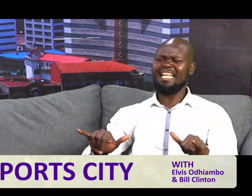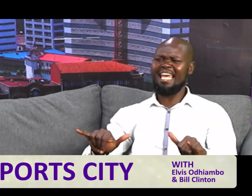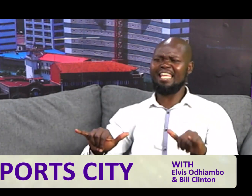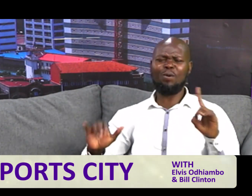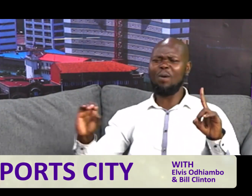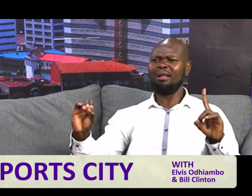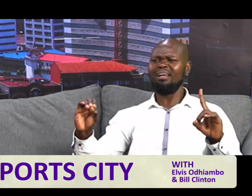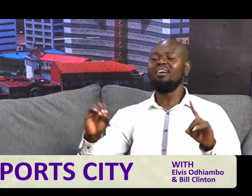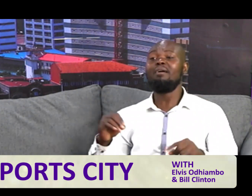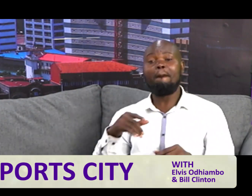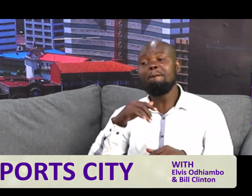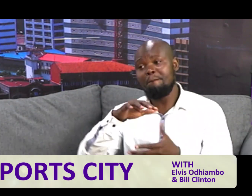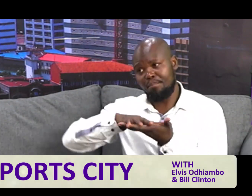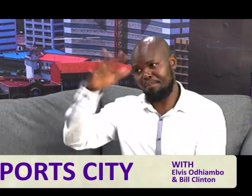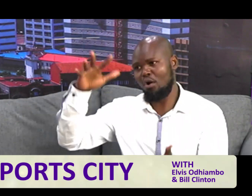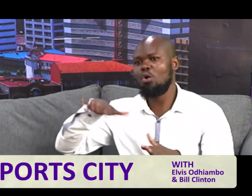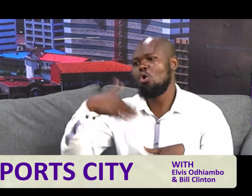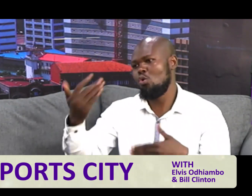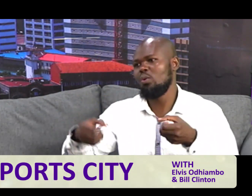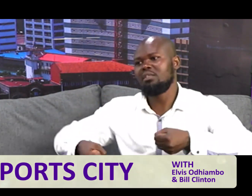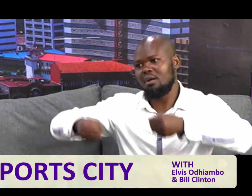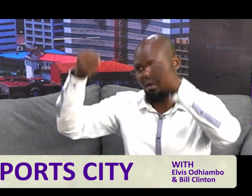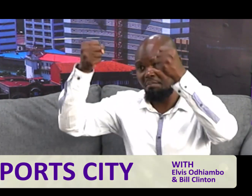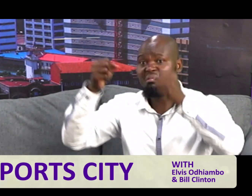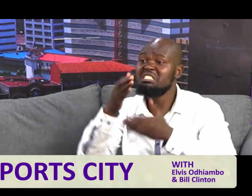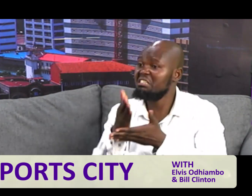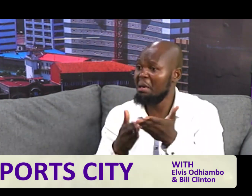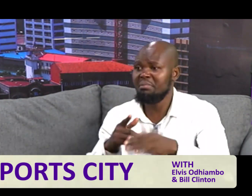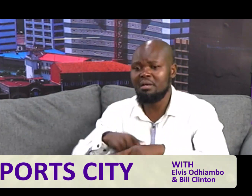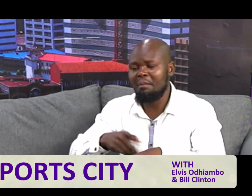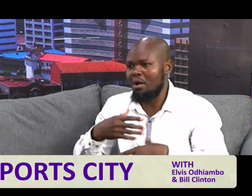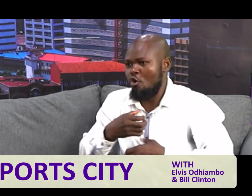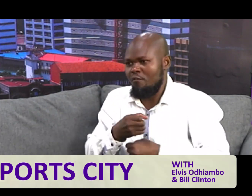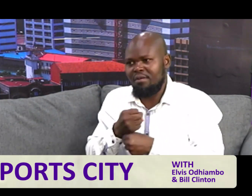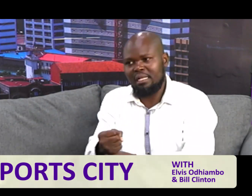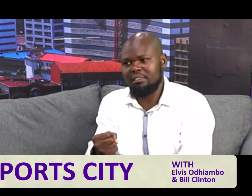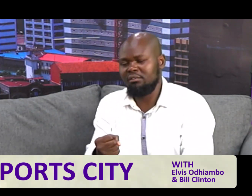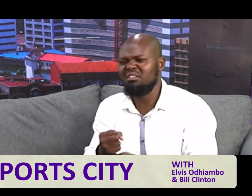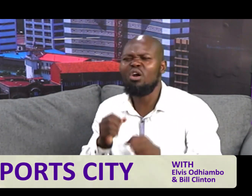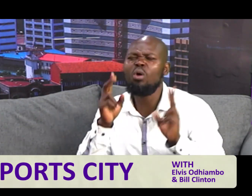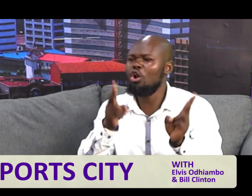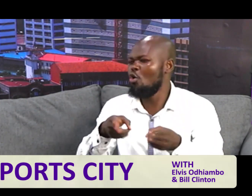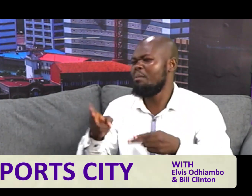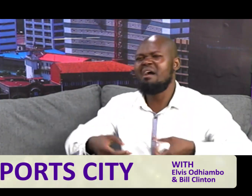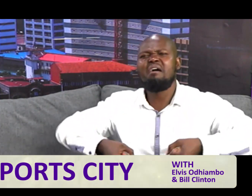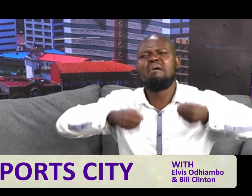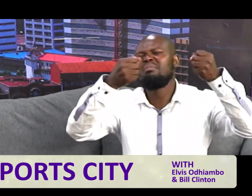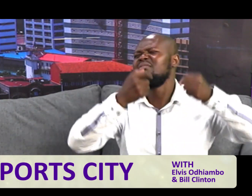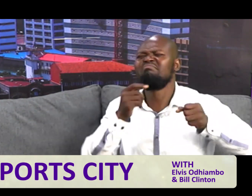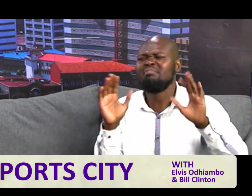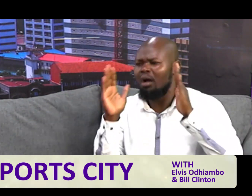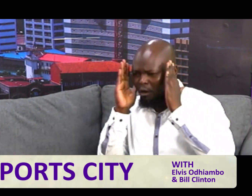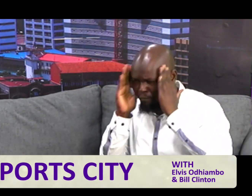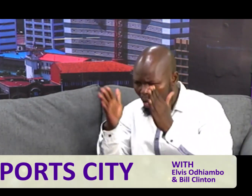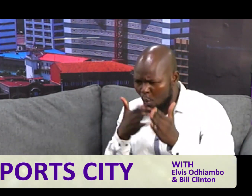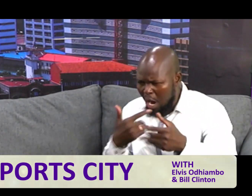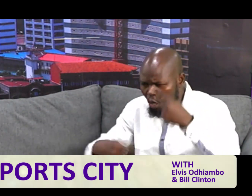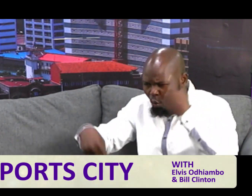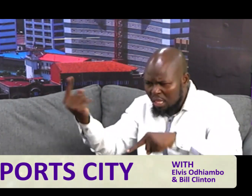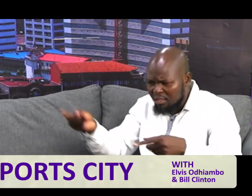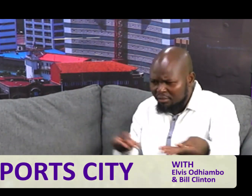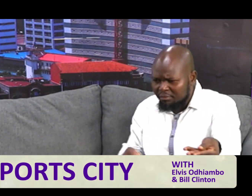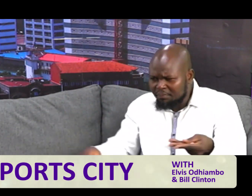and even if they try very hard, it becomes so hard. So I just feel it's more